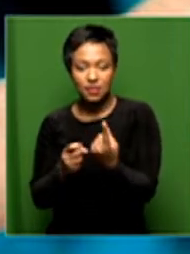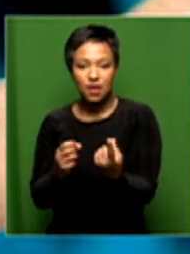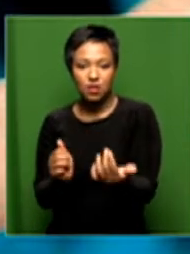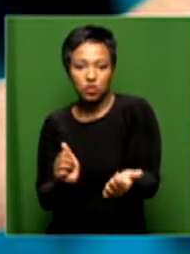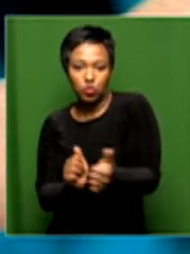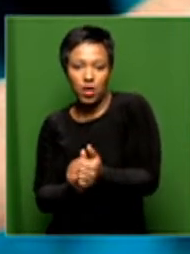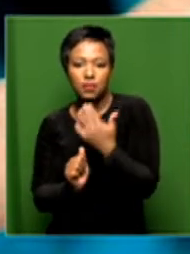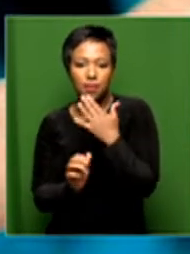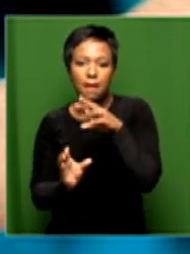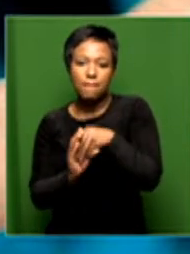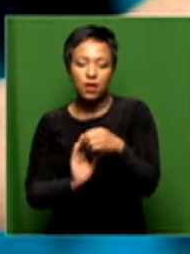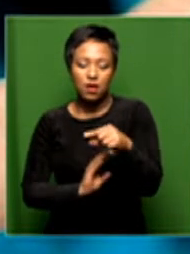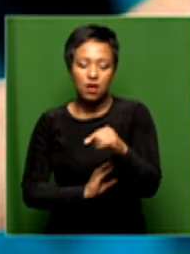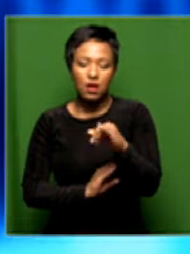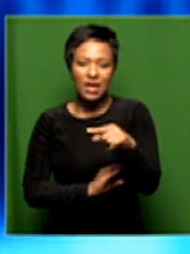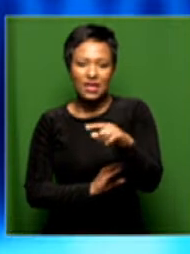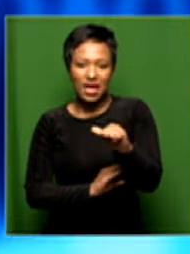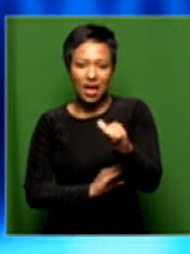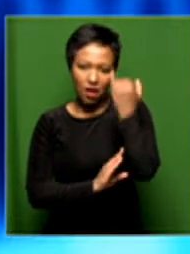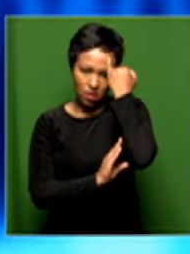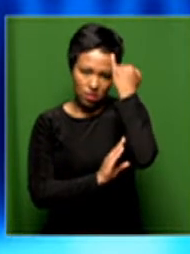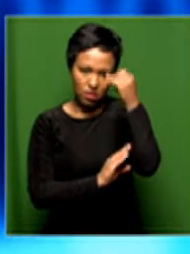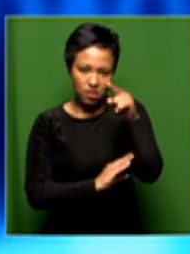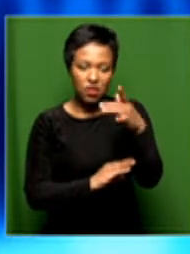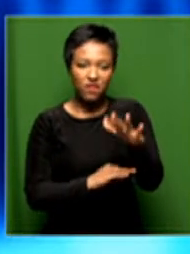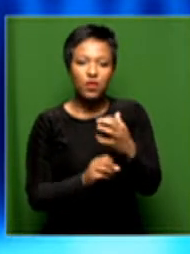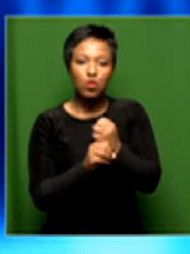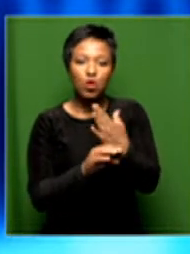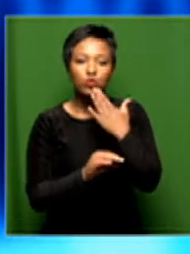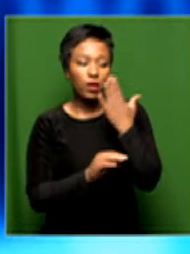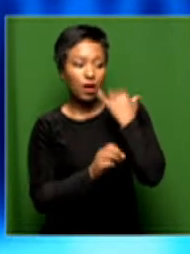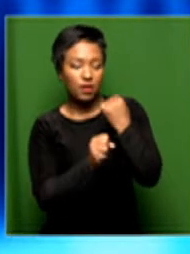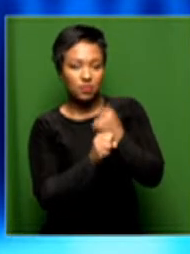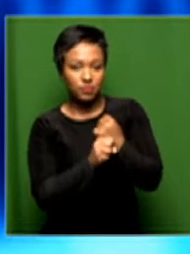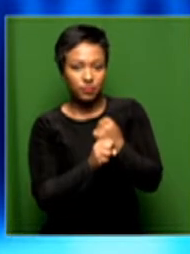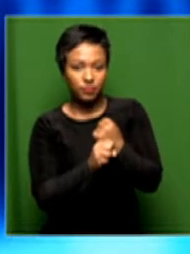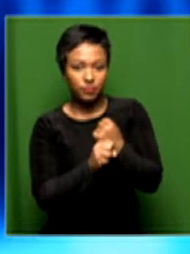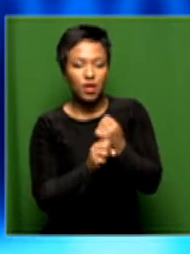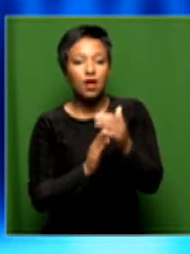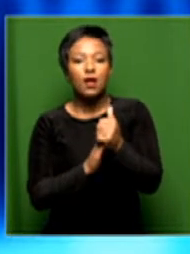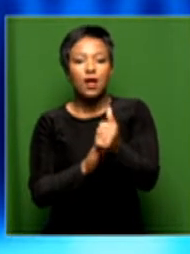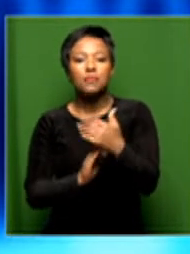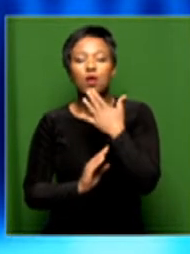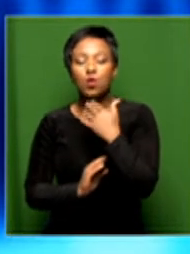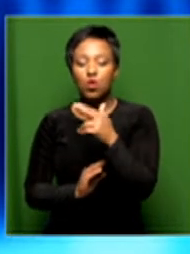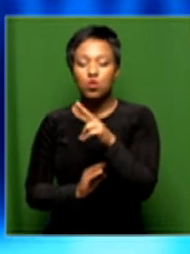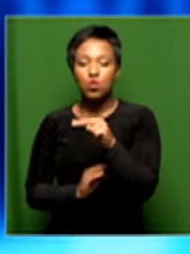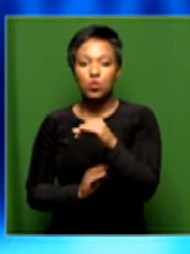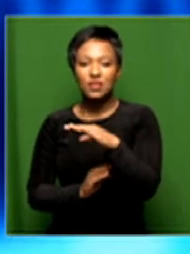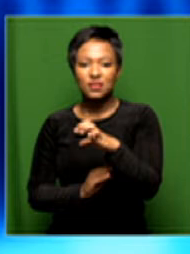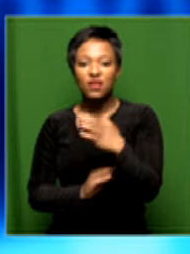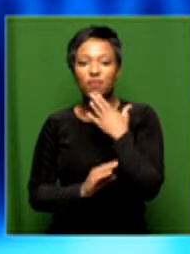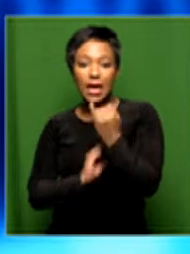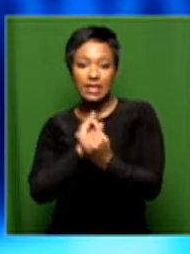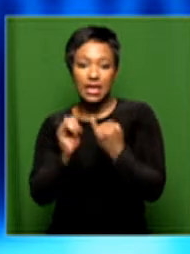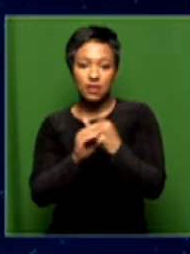effort is part of the Giga initiative and launched last year and led by UNICEF in the International